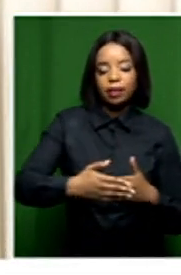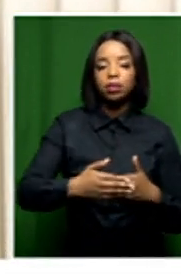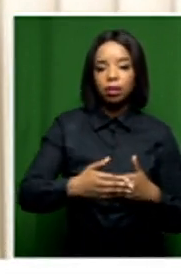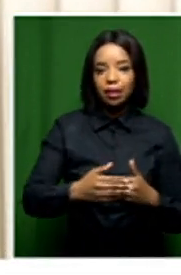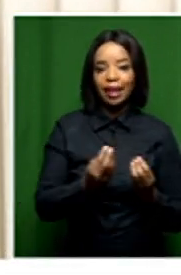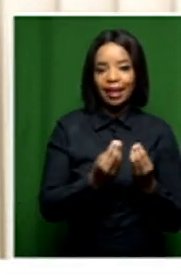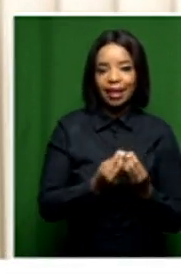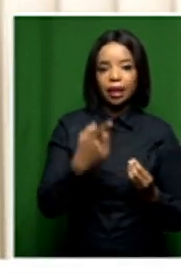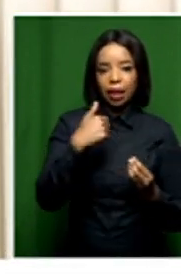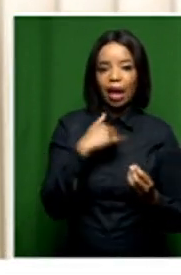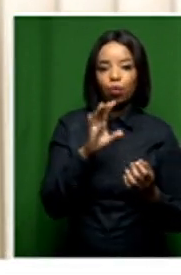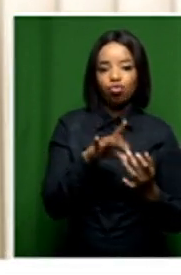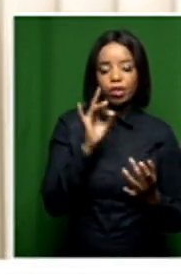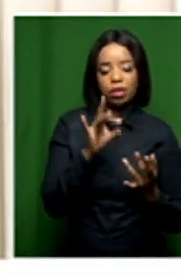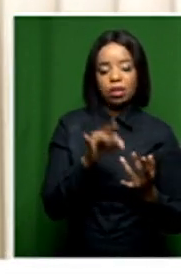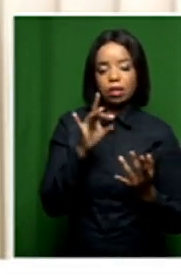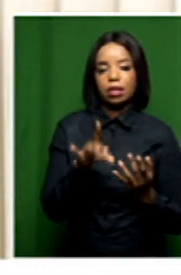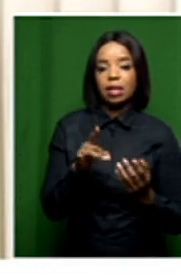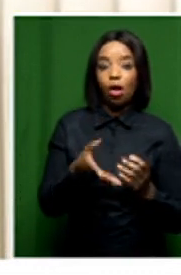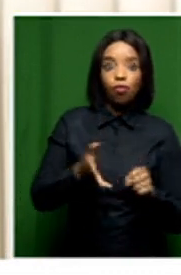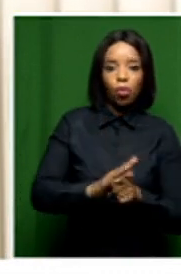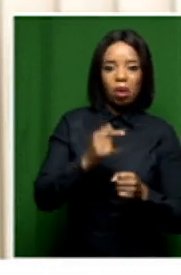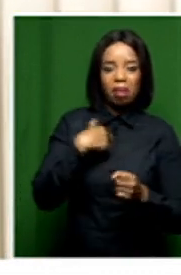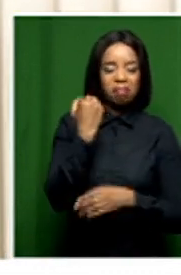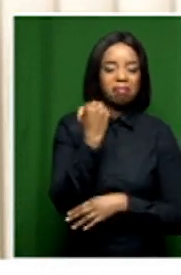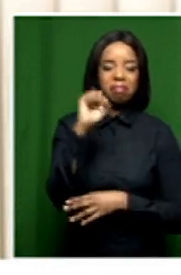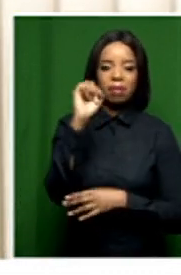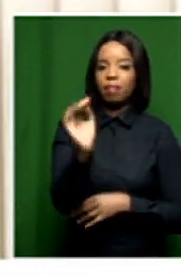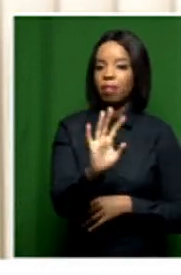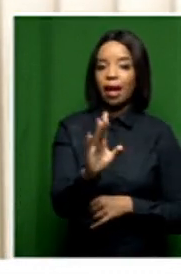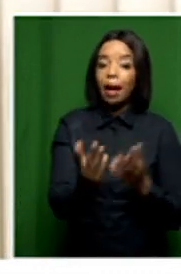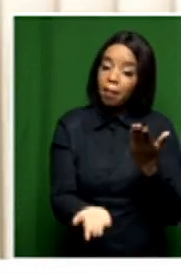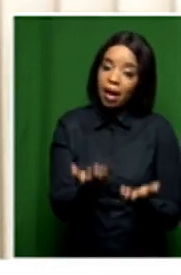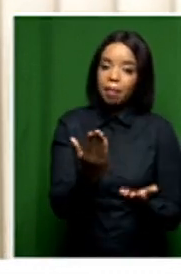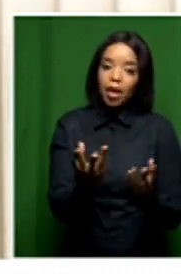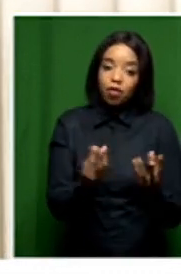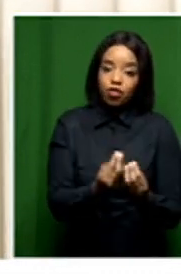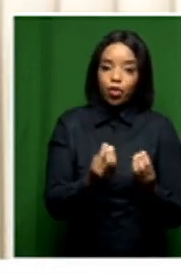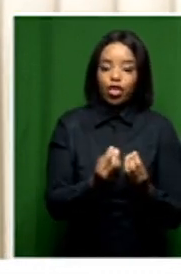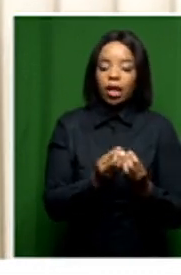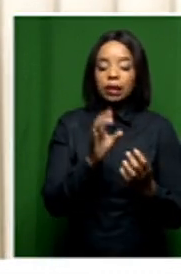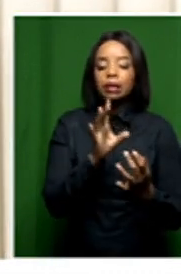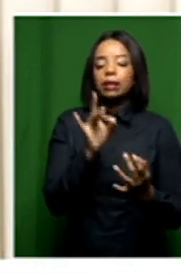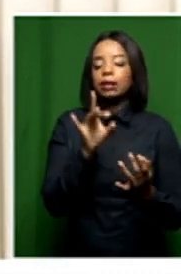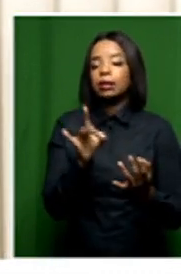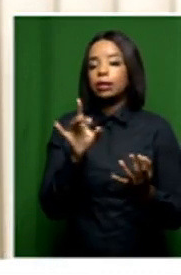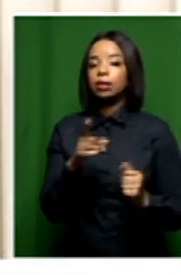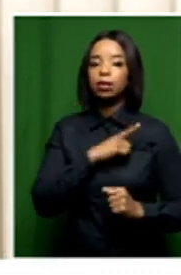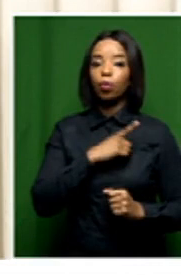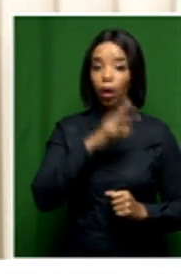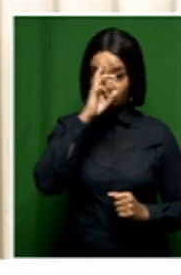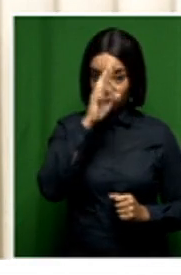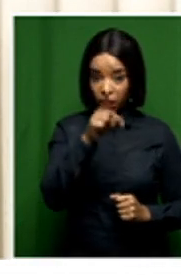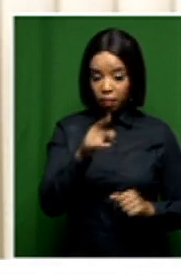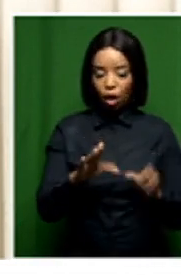out completely. Maybe there are certain things in which we can consider that we are going to use. Just remember, the commission is not the court of law.